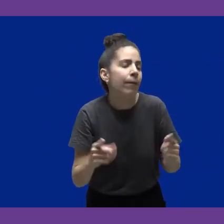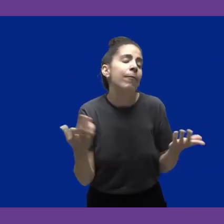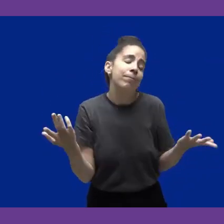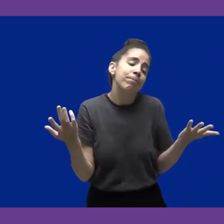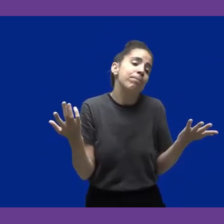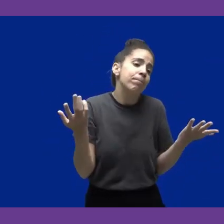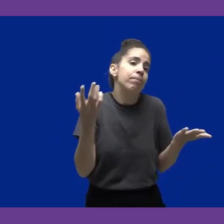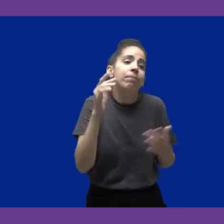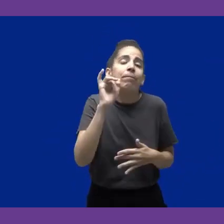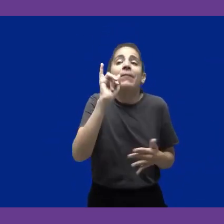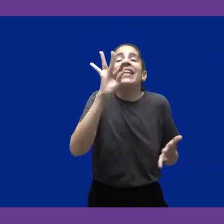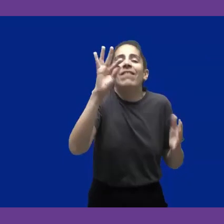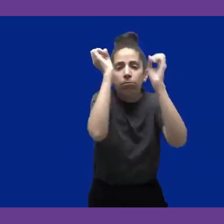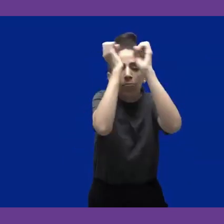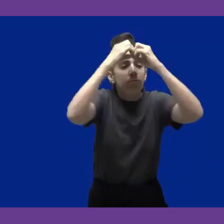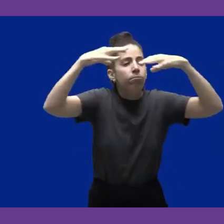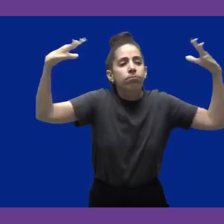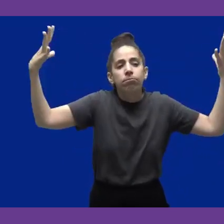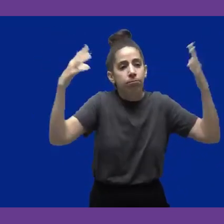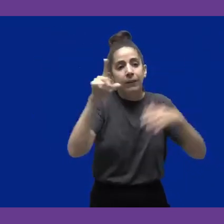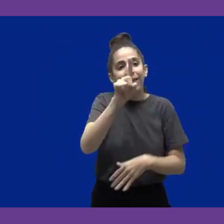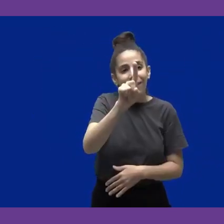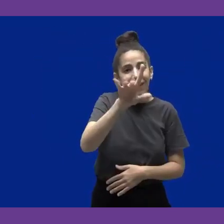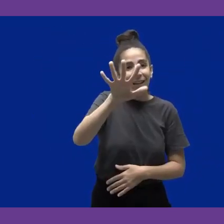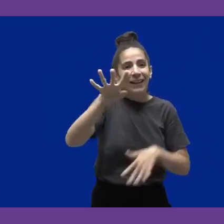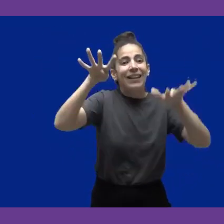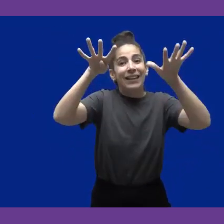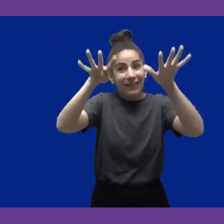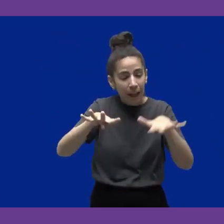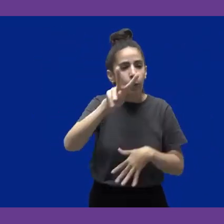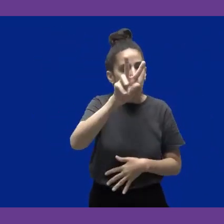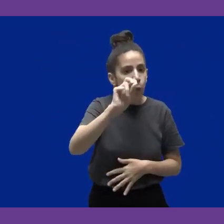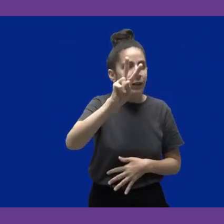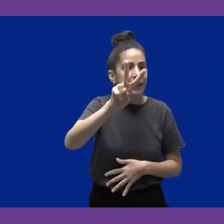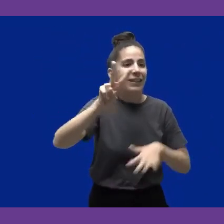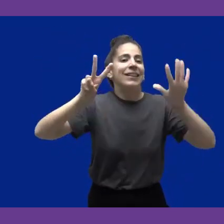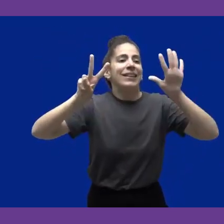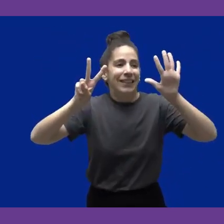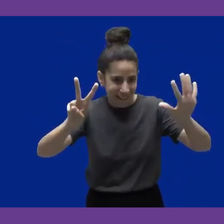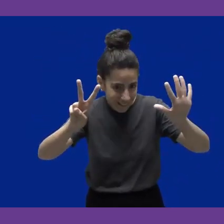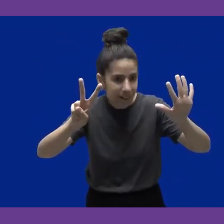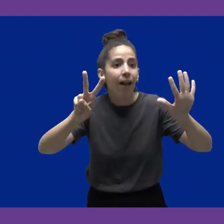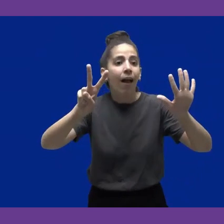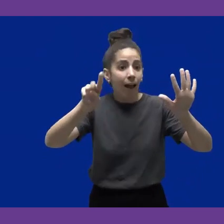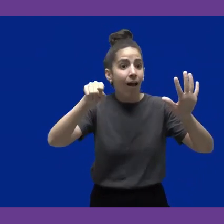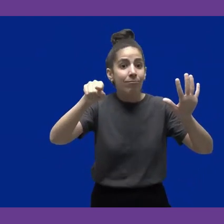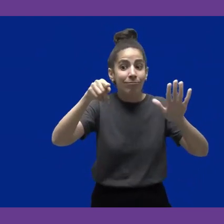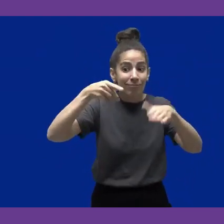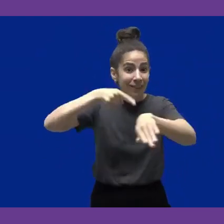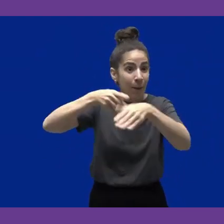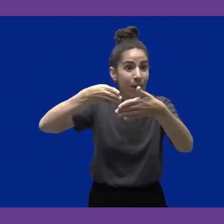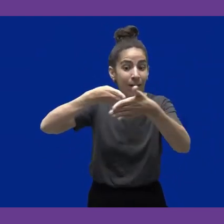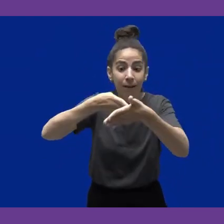if a standard is not in place after that, it cannot be considered a harmonized standard. So